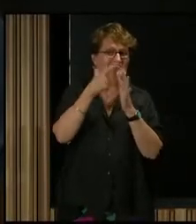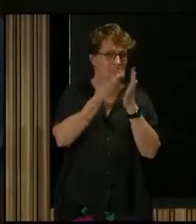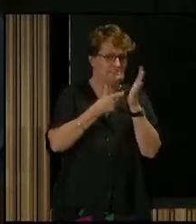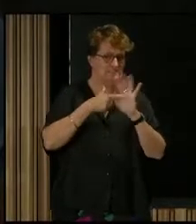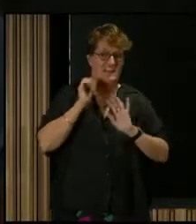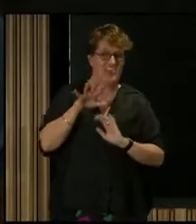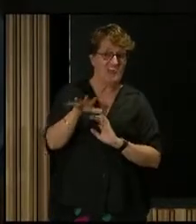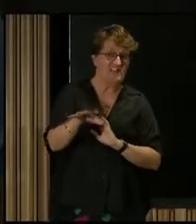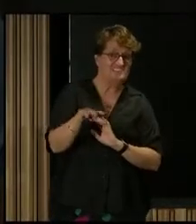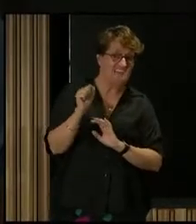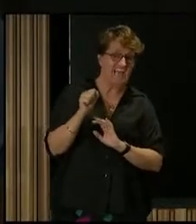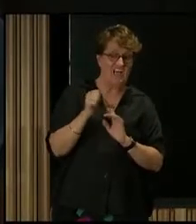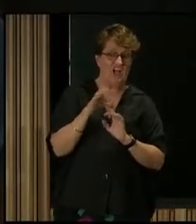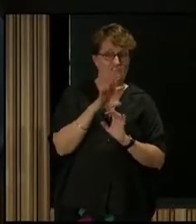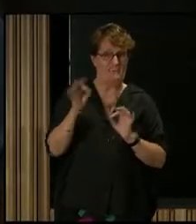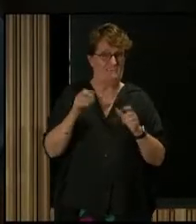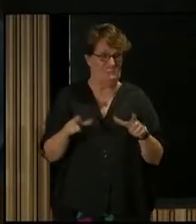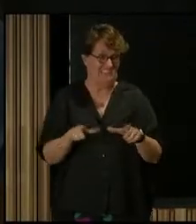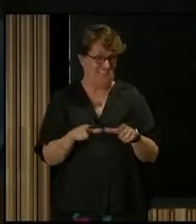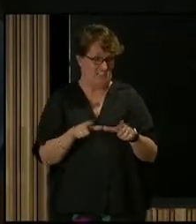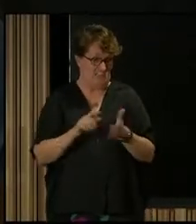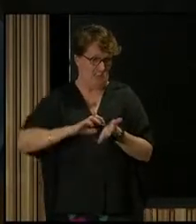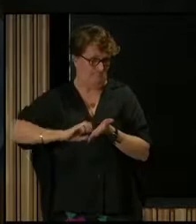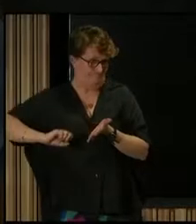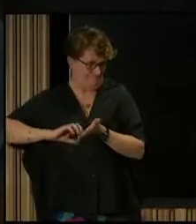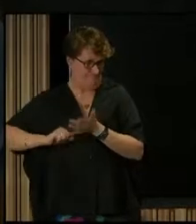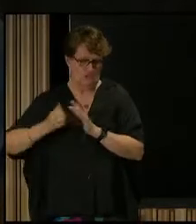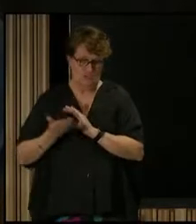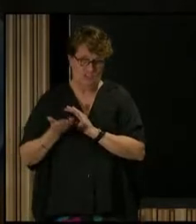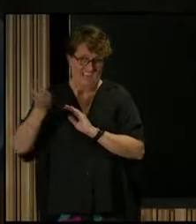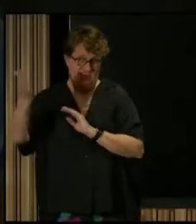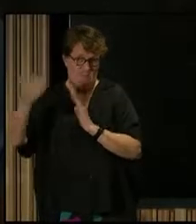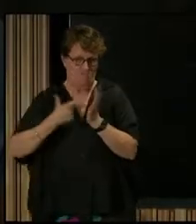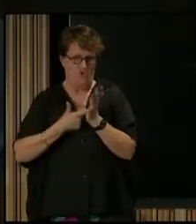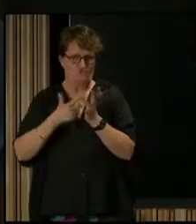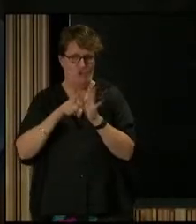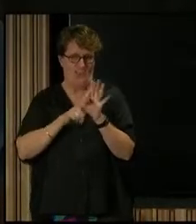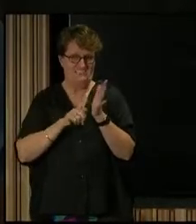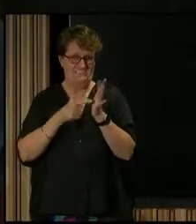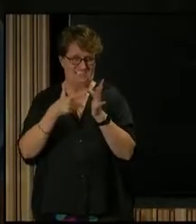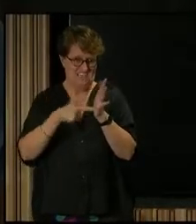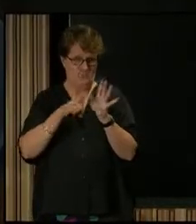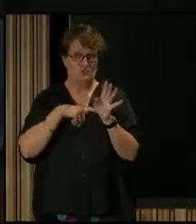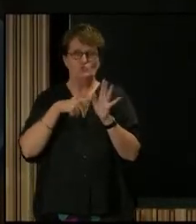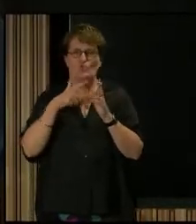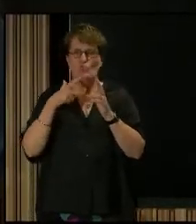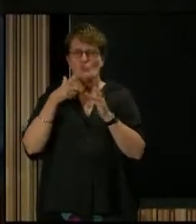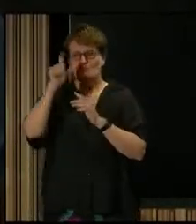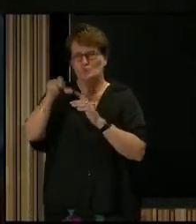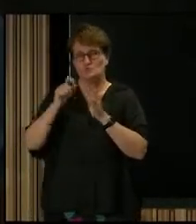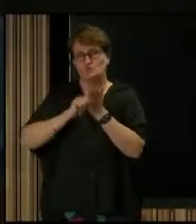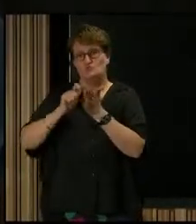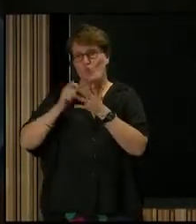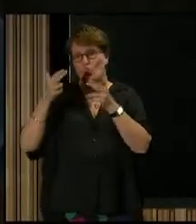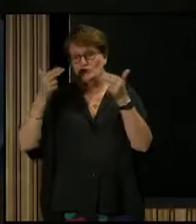take money off every ticket from a show so that they can give the royalties to the songwriters. I